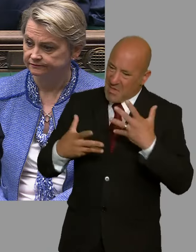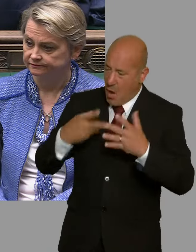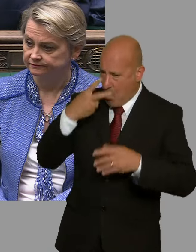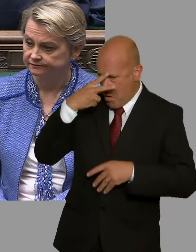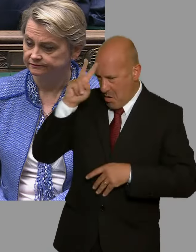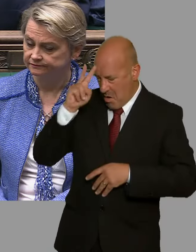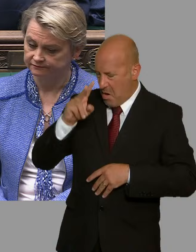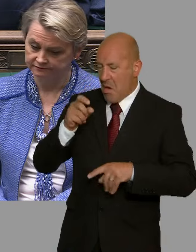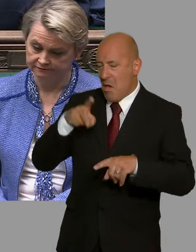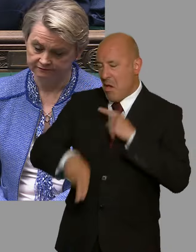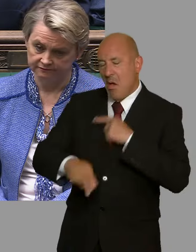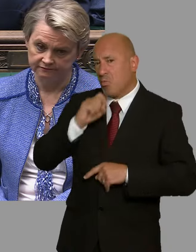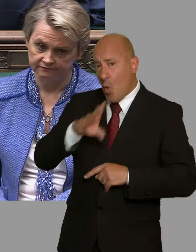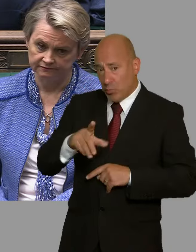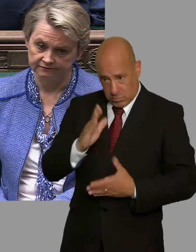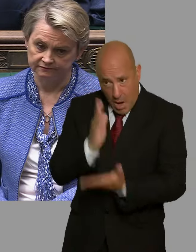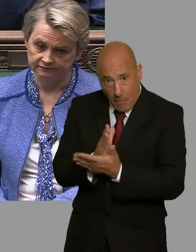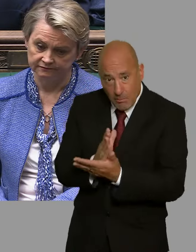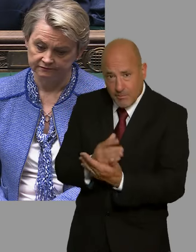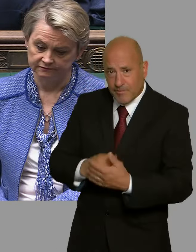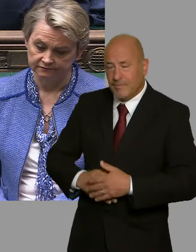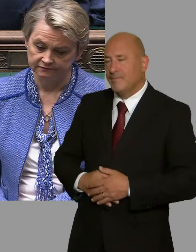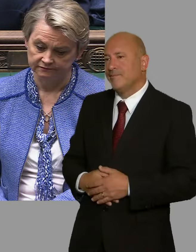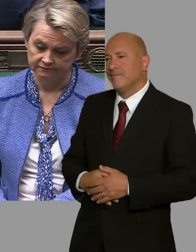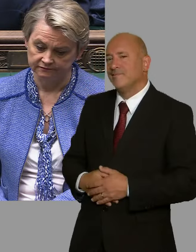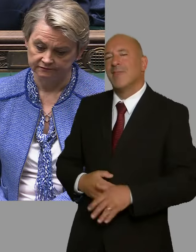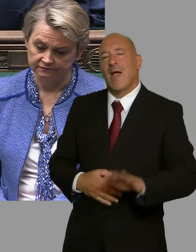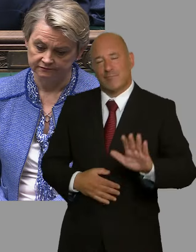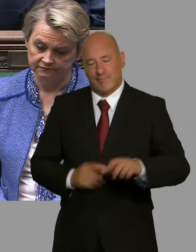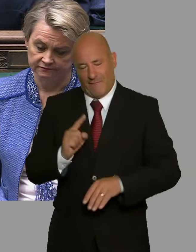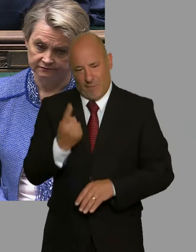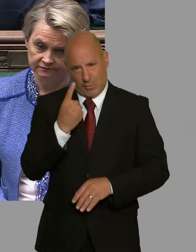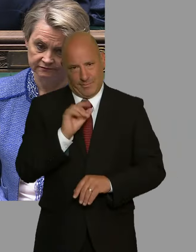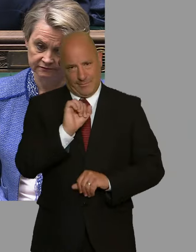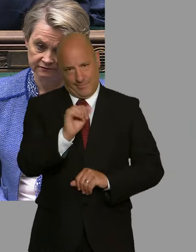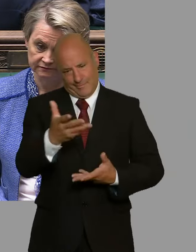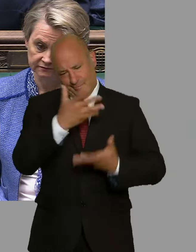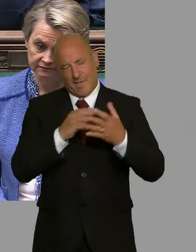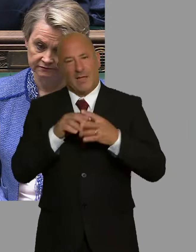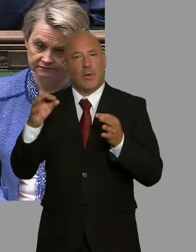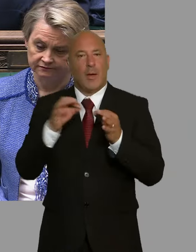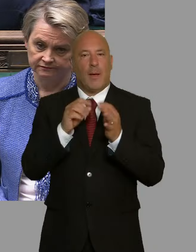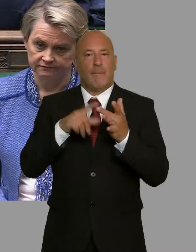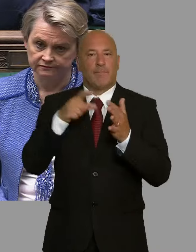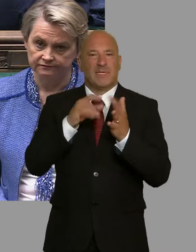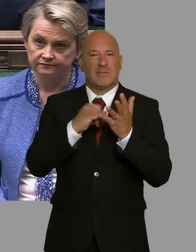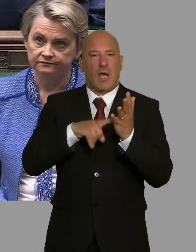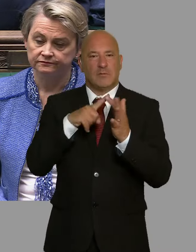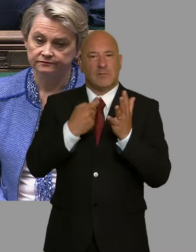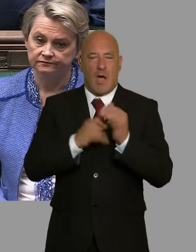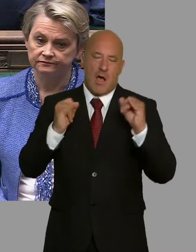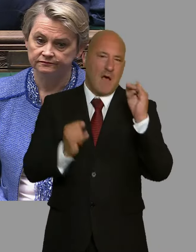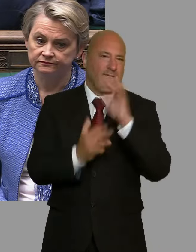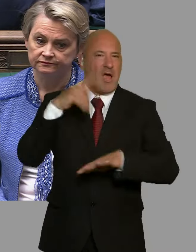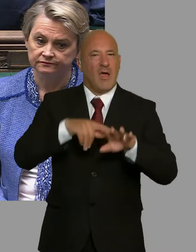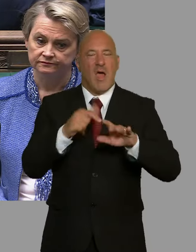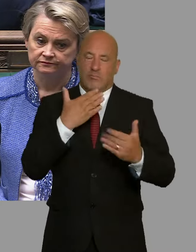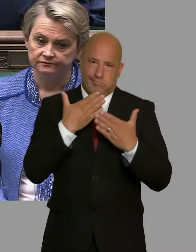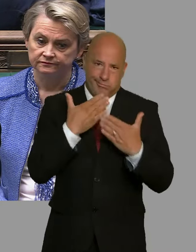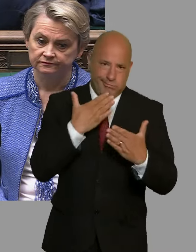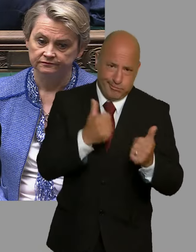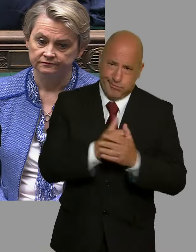come together. And we are taking measures, obviously, to help with the cost of living crisis. And that's why the EU deal yesterday was so